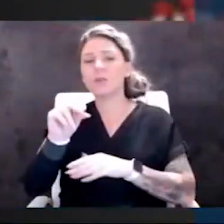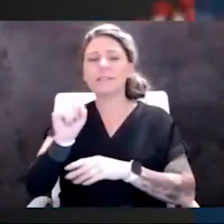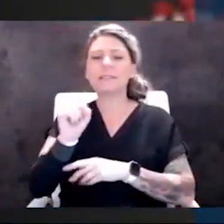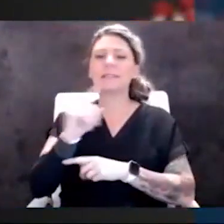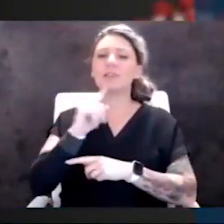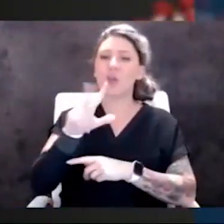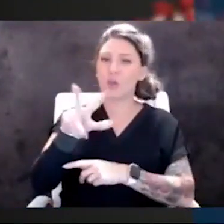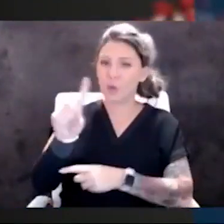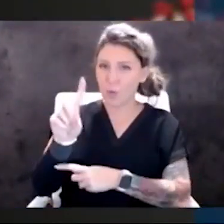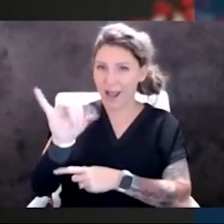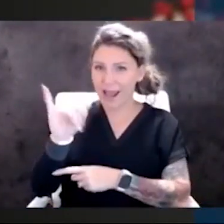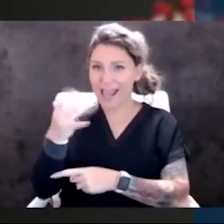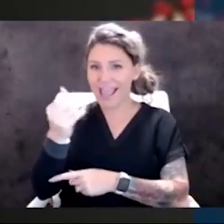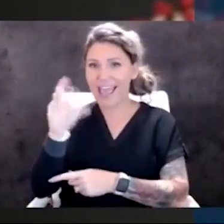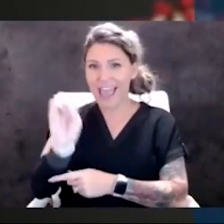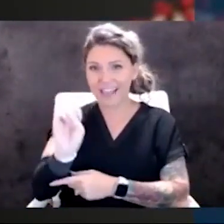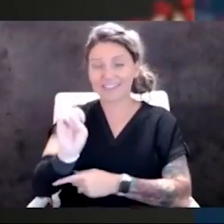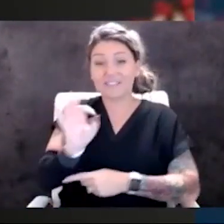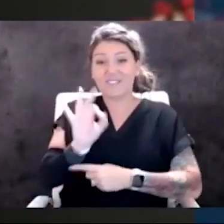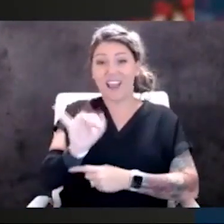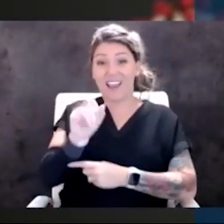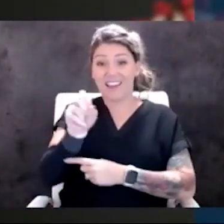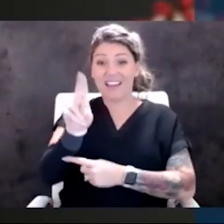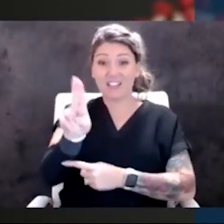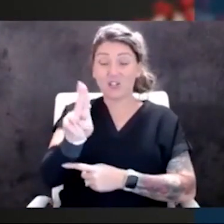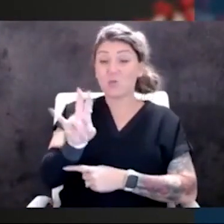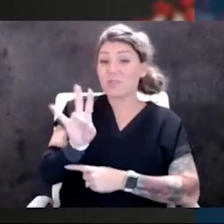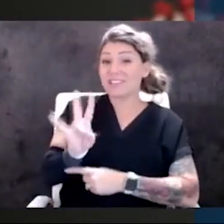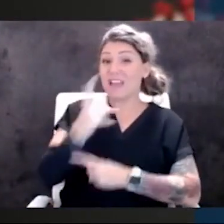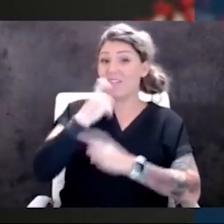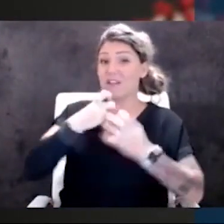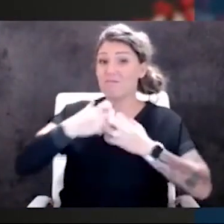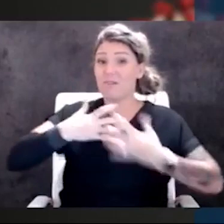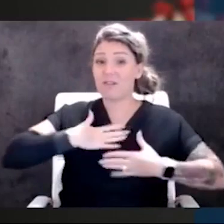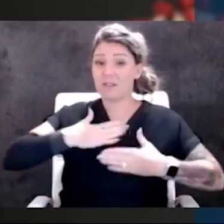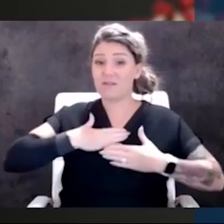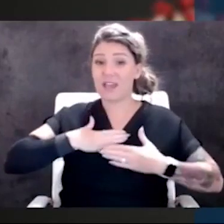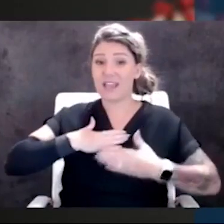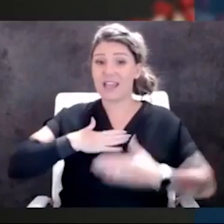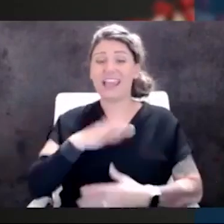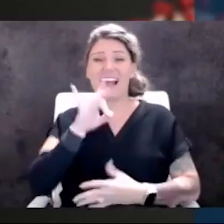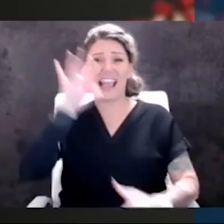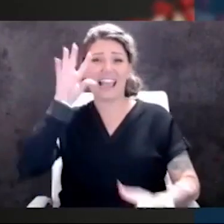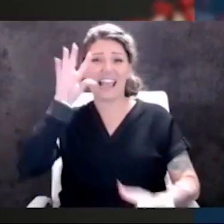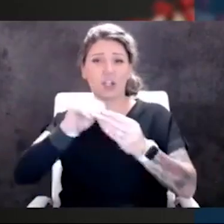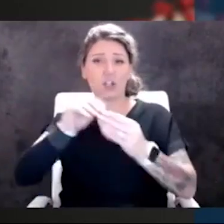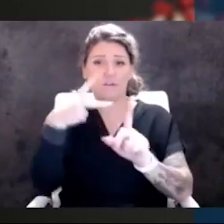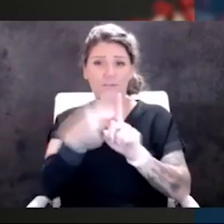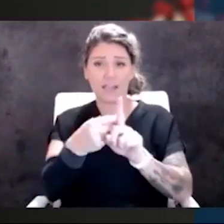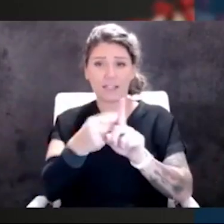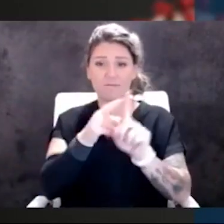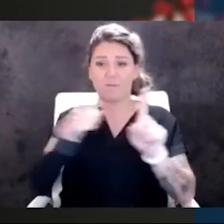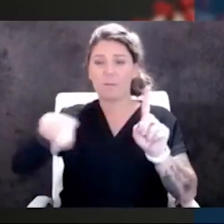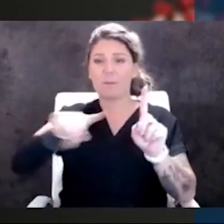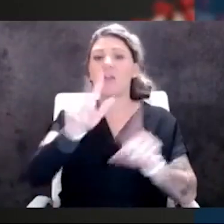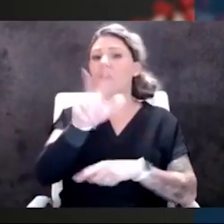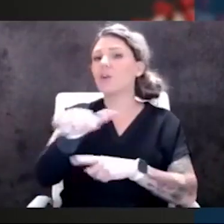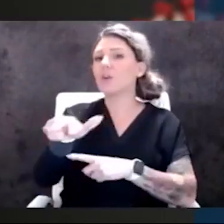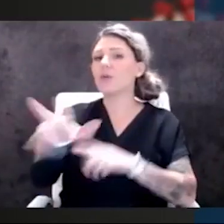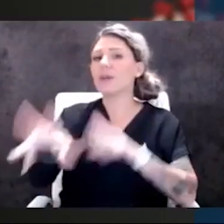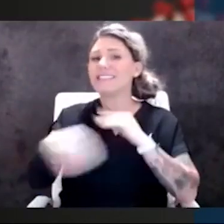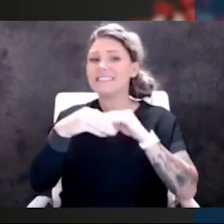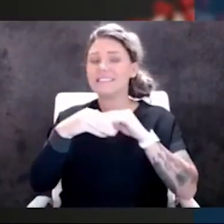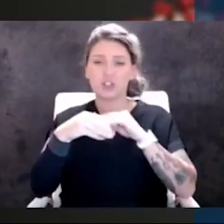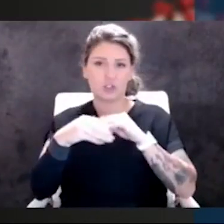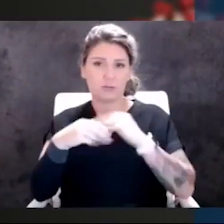with 9 in the ICU and 7 on the ventilator and 8 total vaccinated. We have 33 additional patients that have